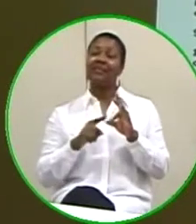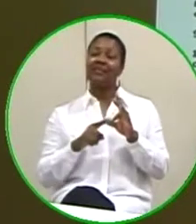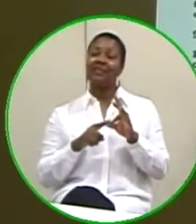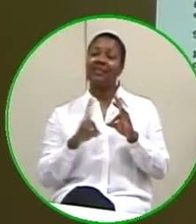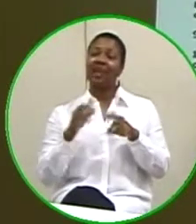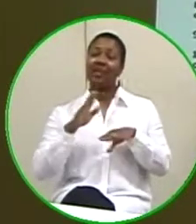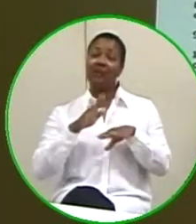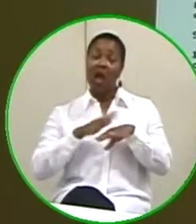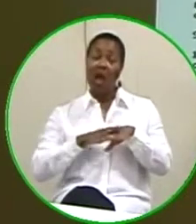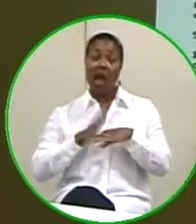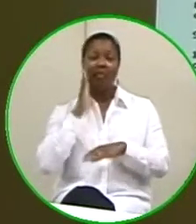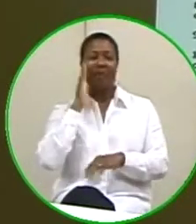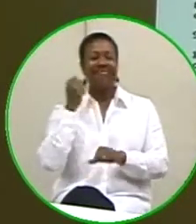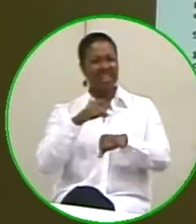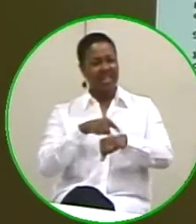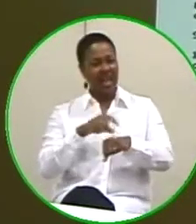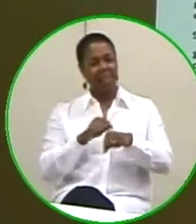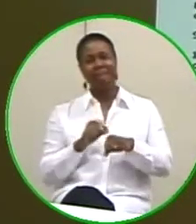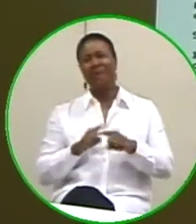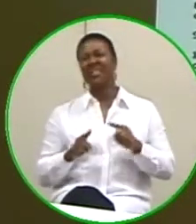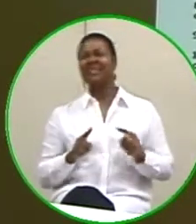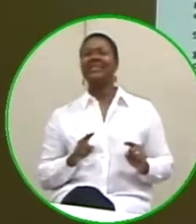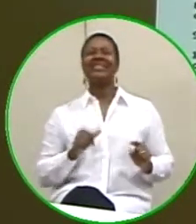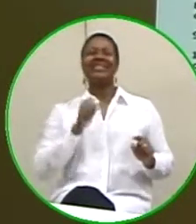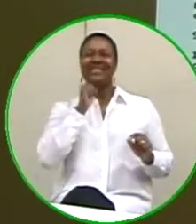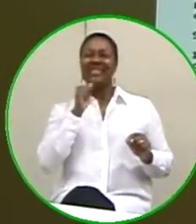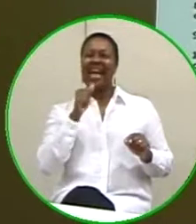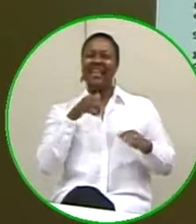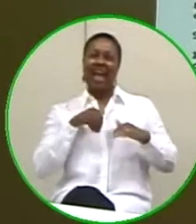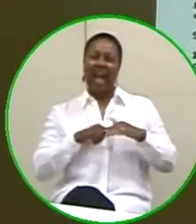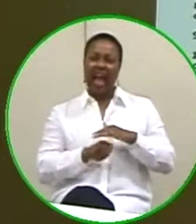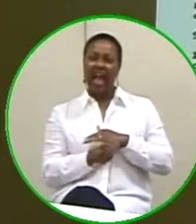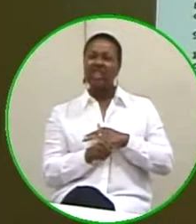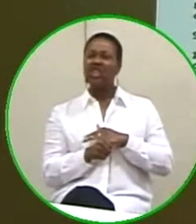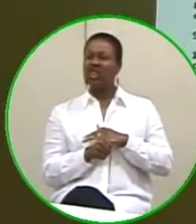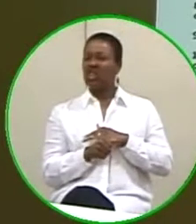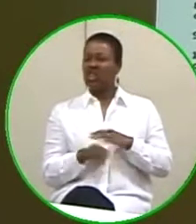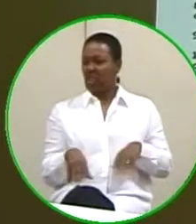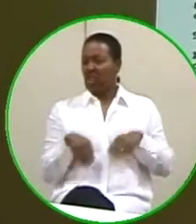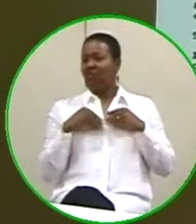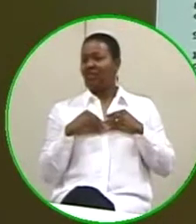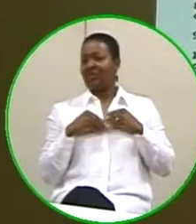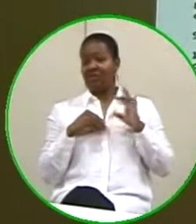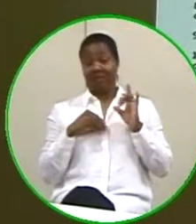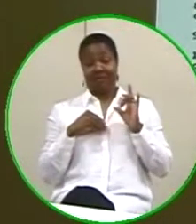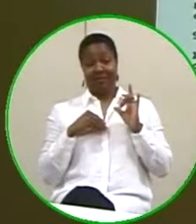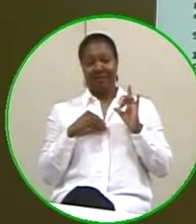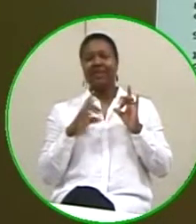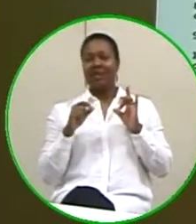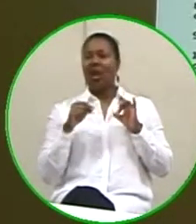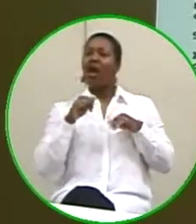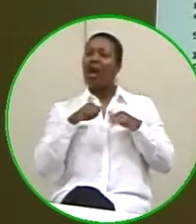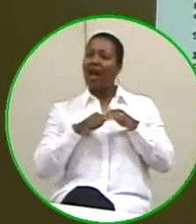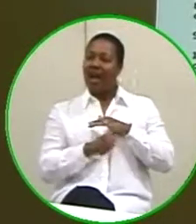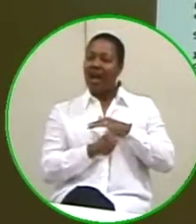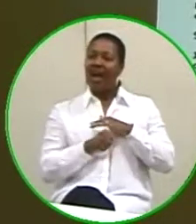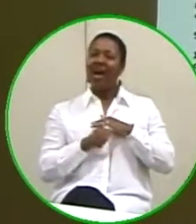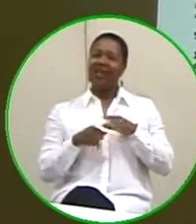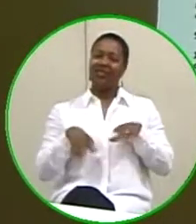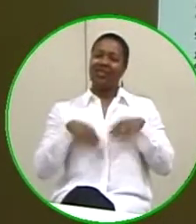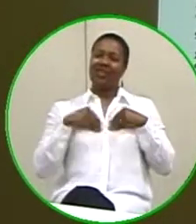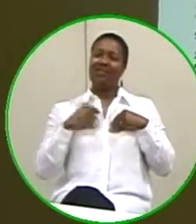the bed whenever he wants to, but is, not allowed under the covers. 8, the dog can sleep under the covers at the invitation